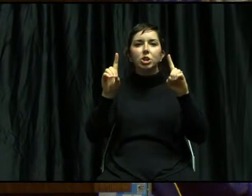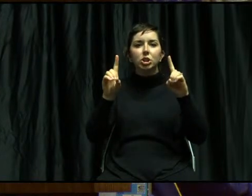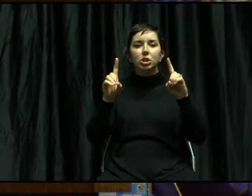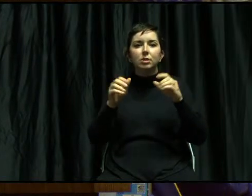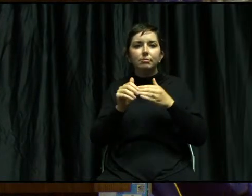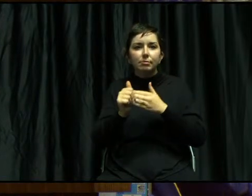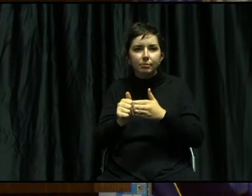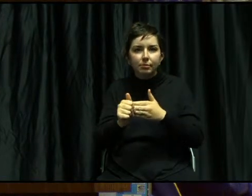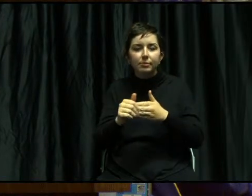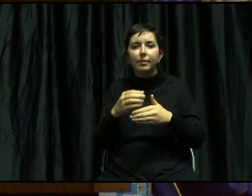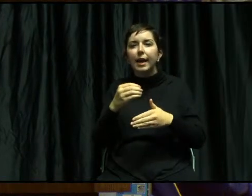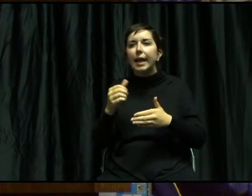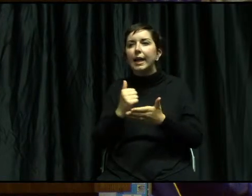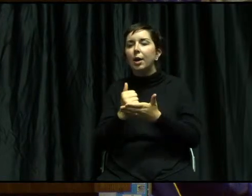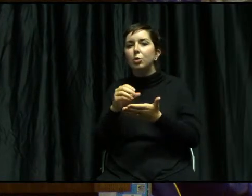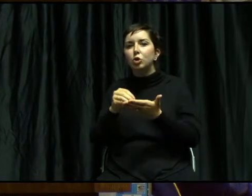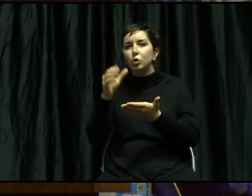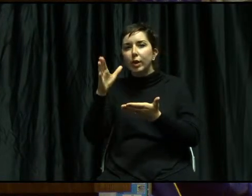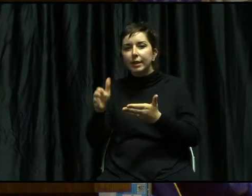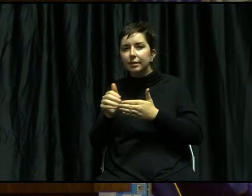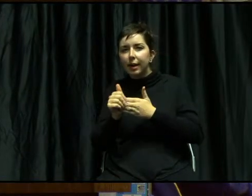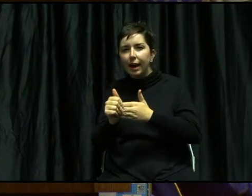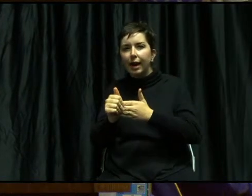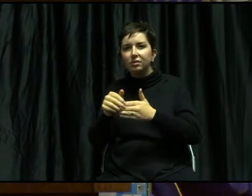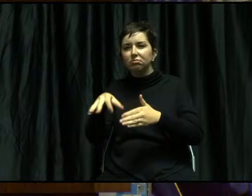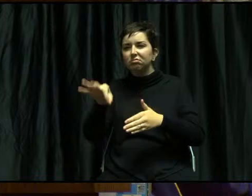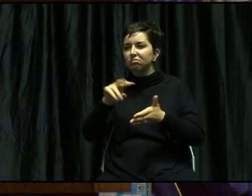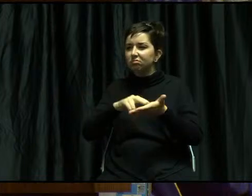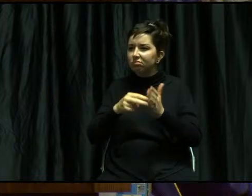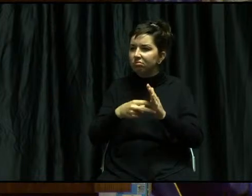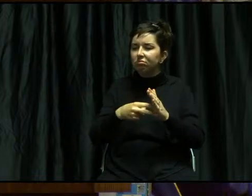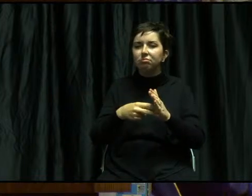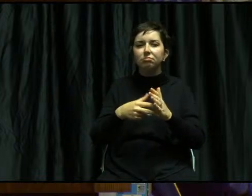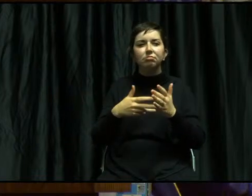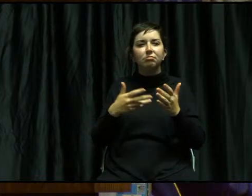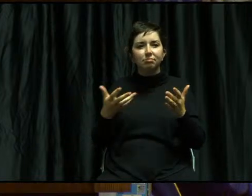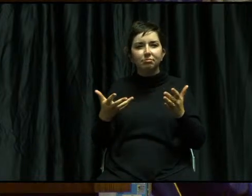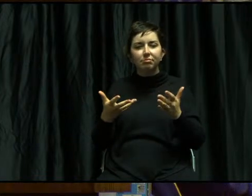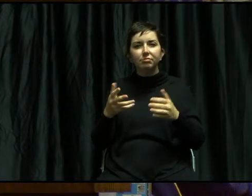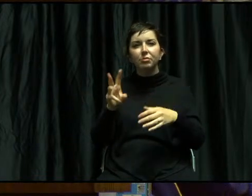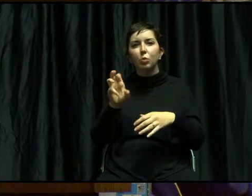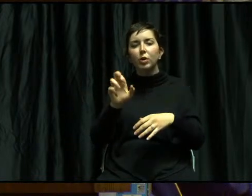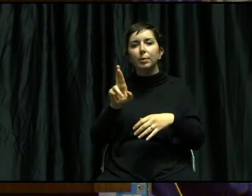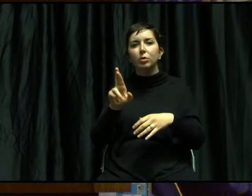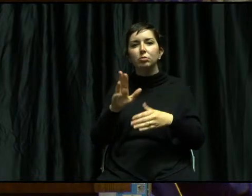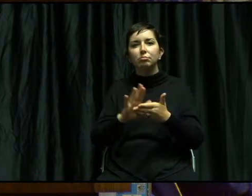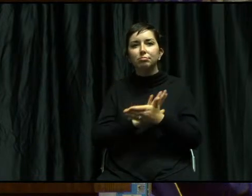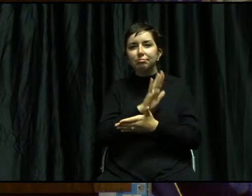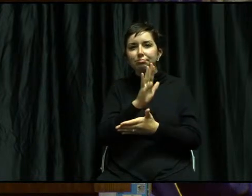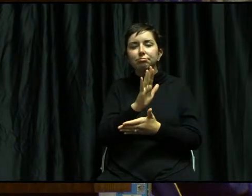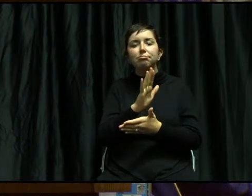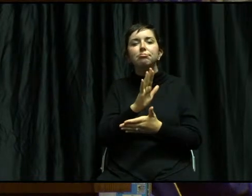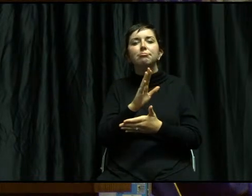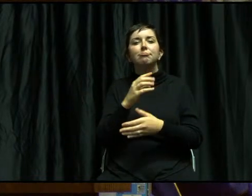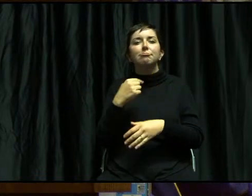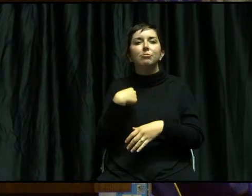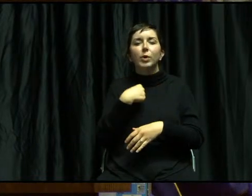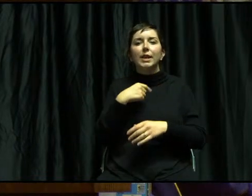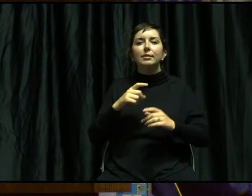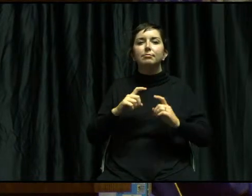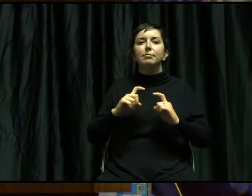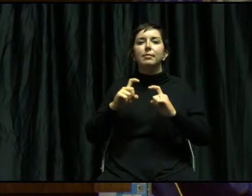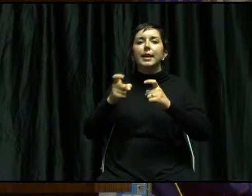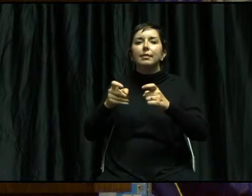and guiding students into lives of meaning and purpose, Weber State University, with the authority given by law, confers